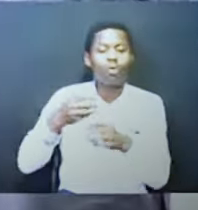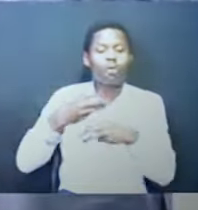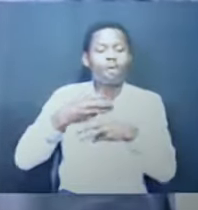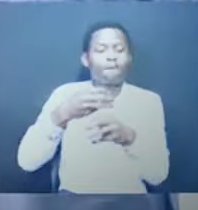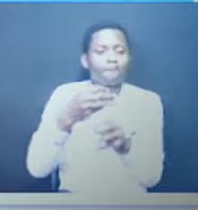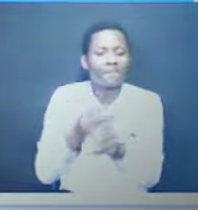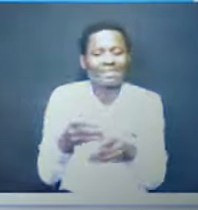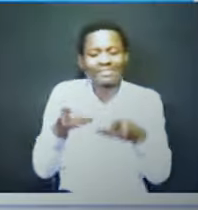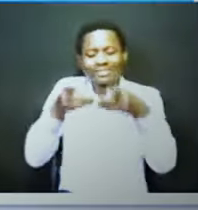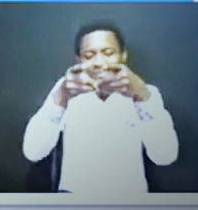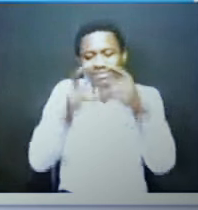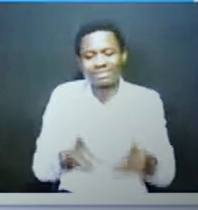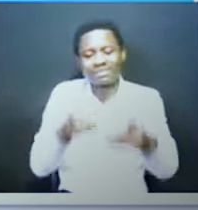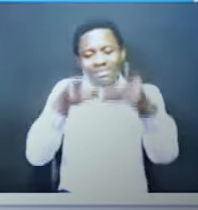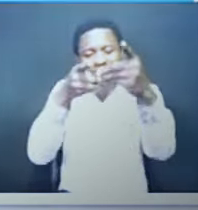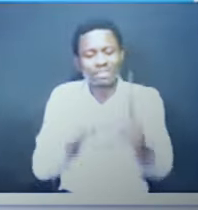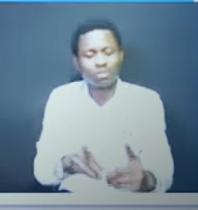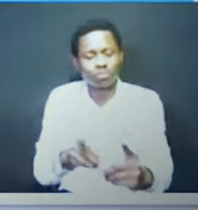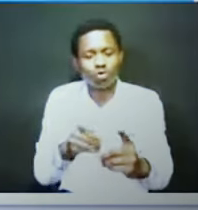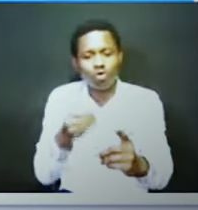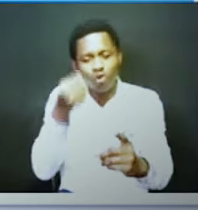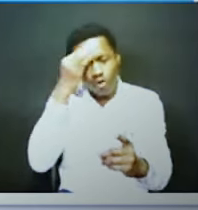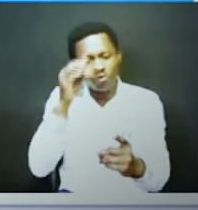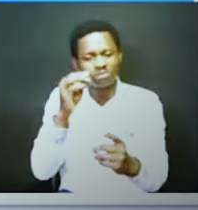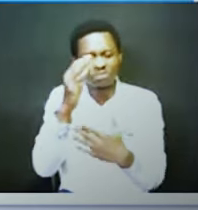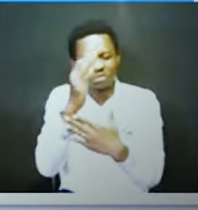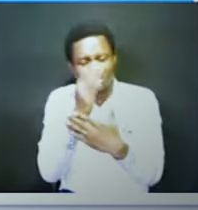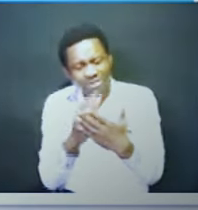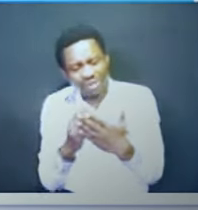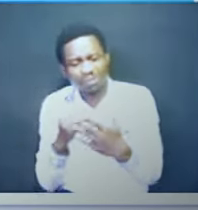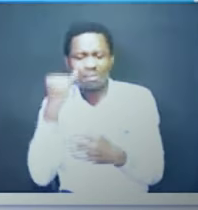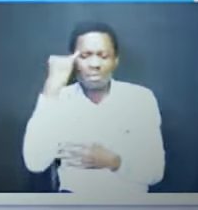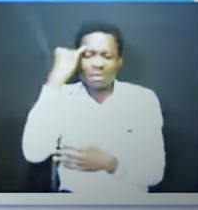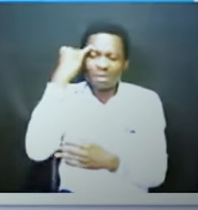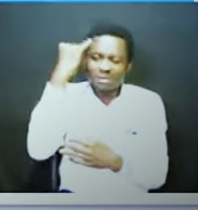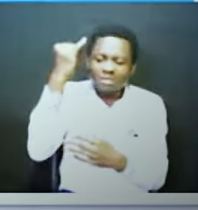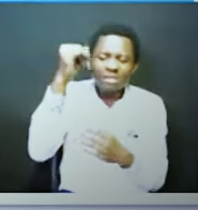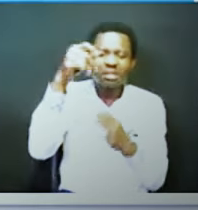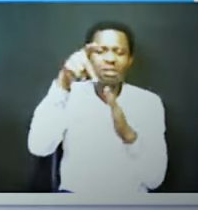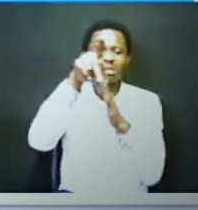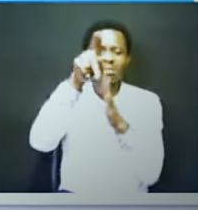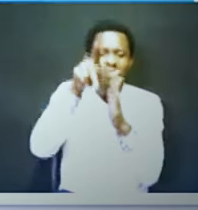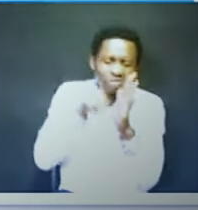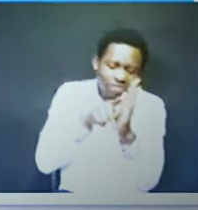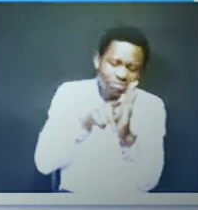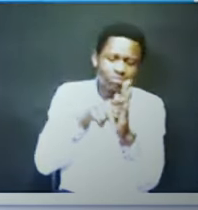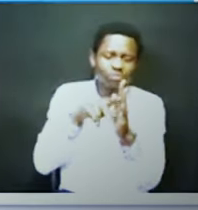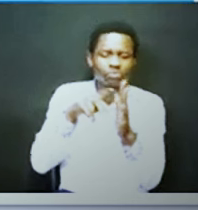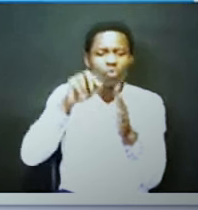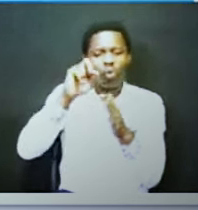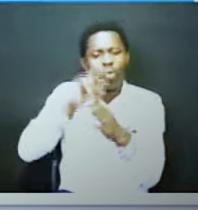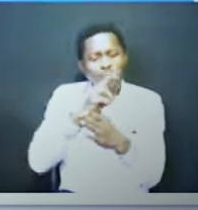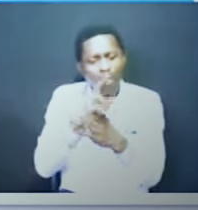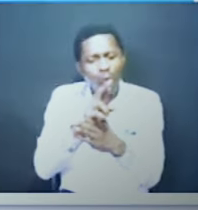principle, ideology, or to follow a person.